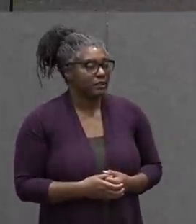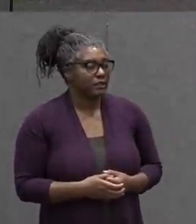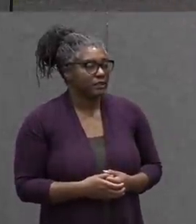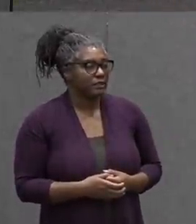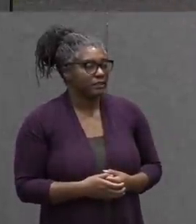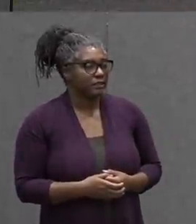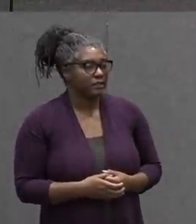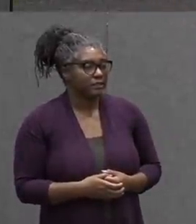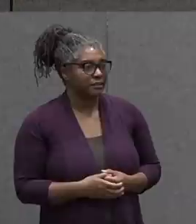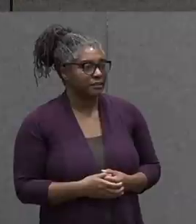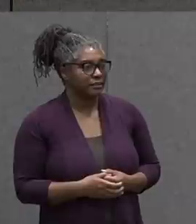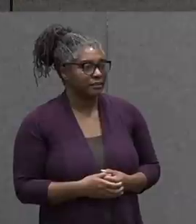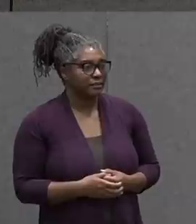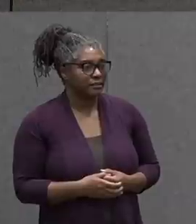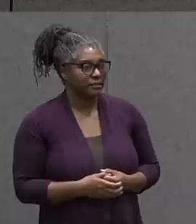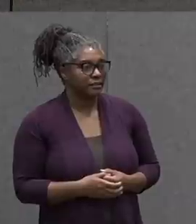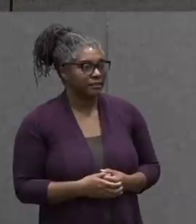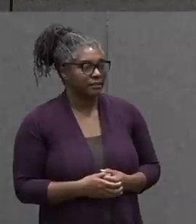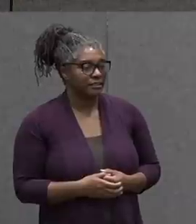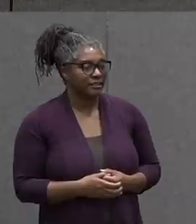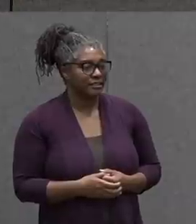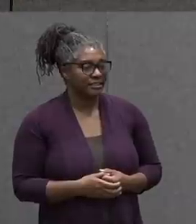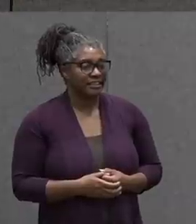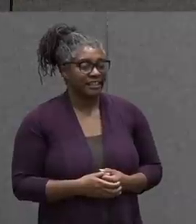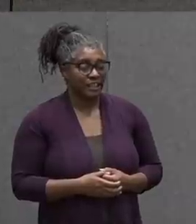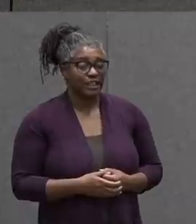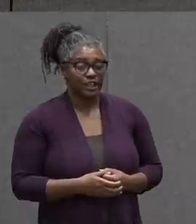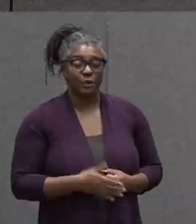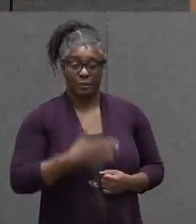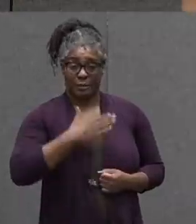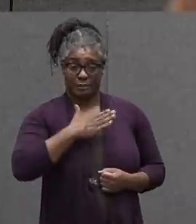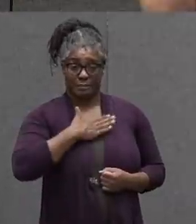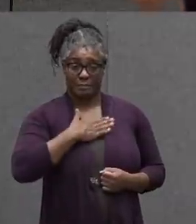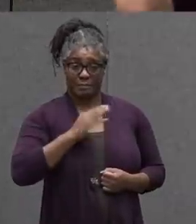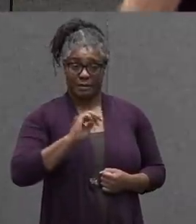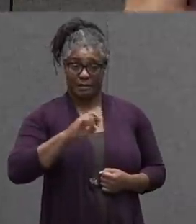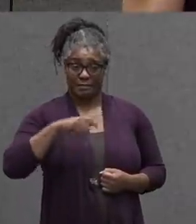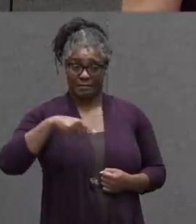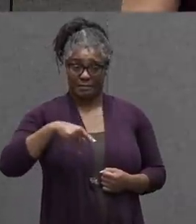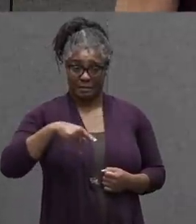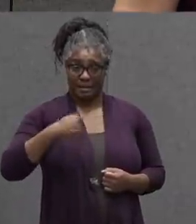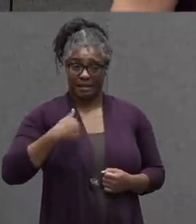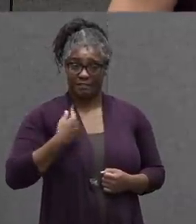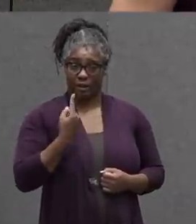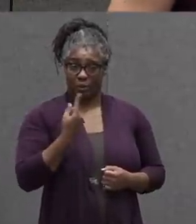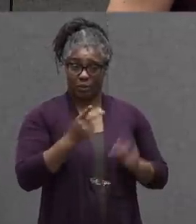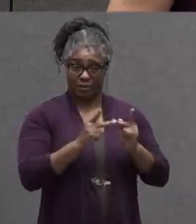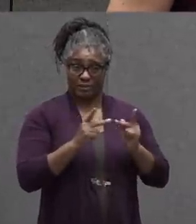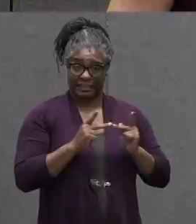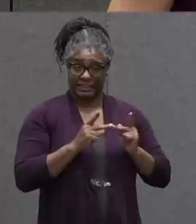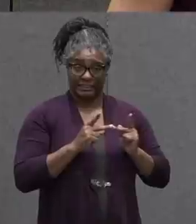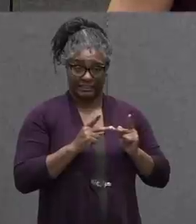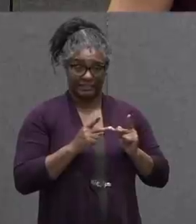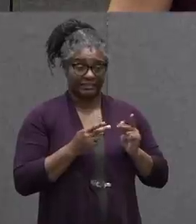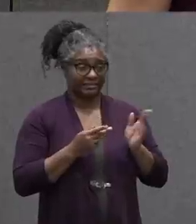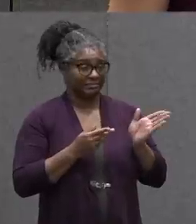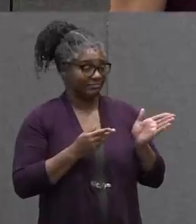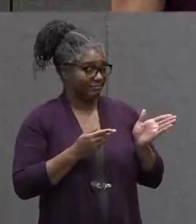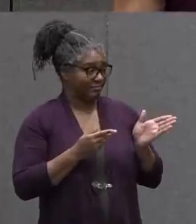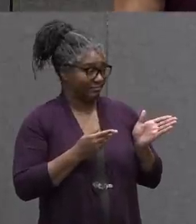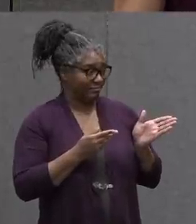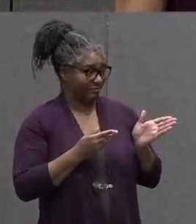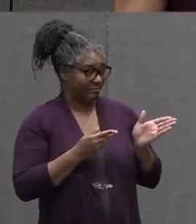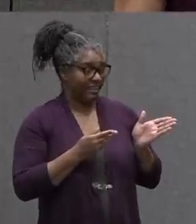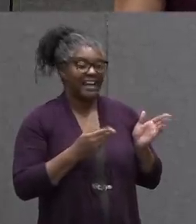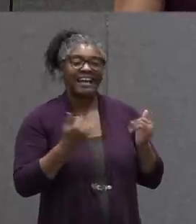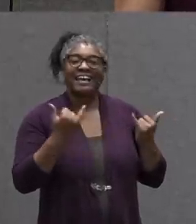That's one place I can go for my visual map. Let's think of another place.